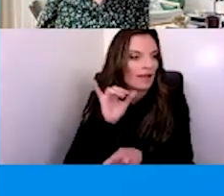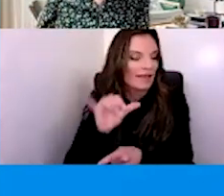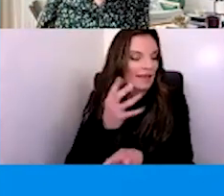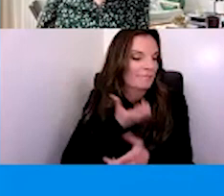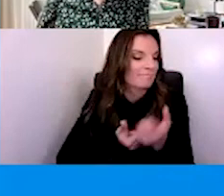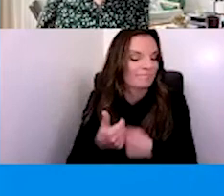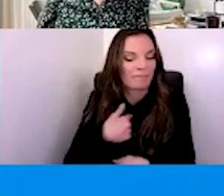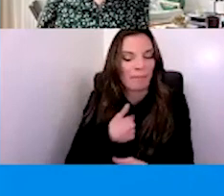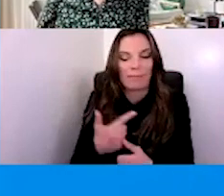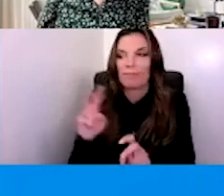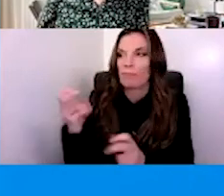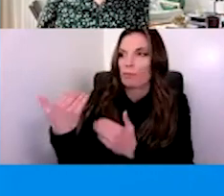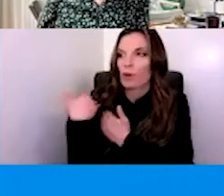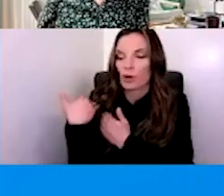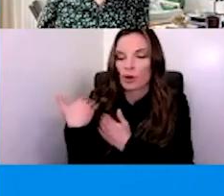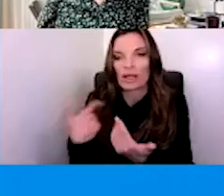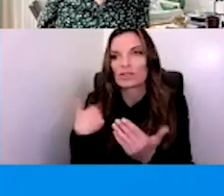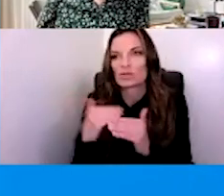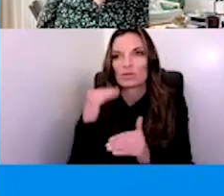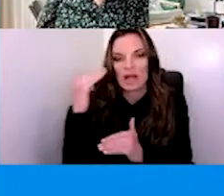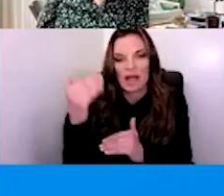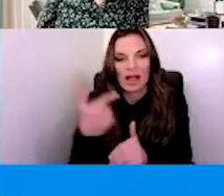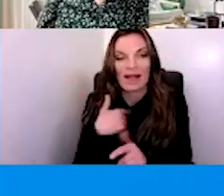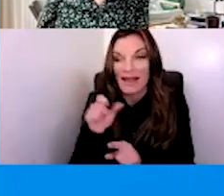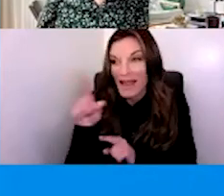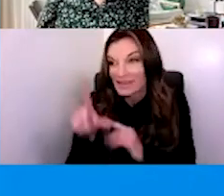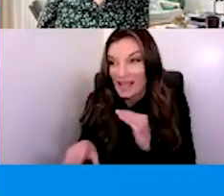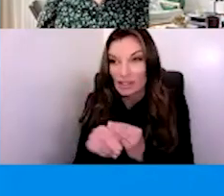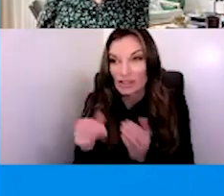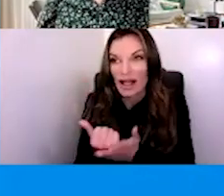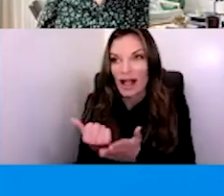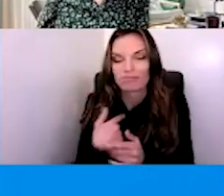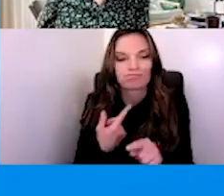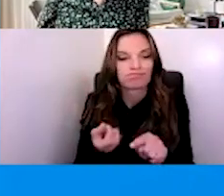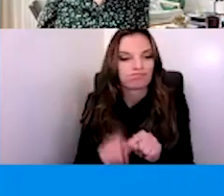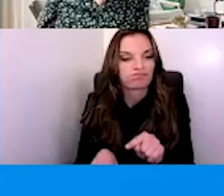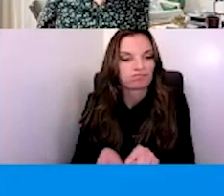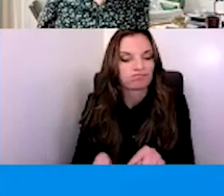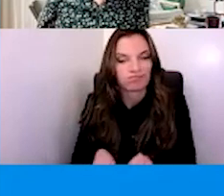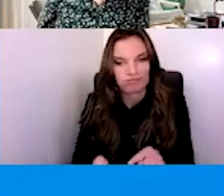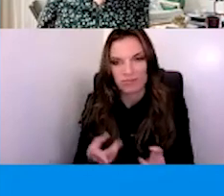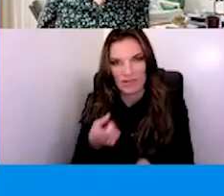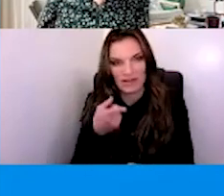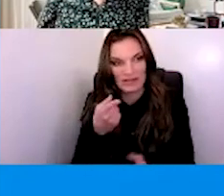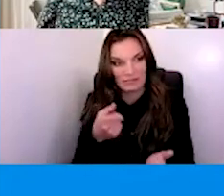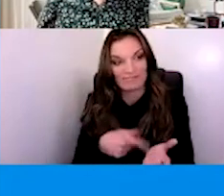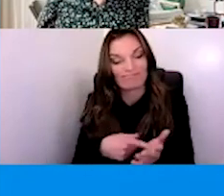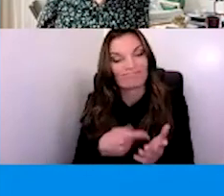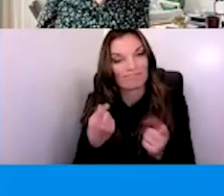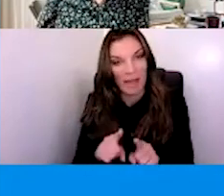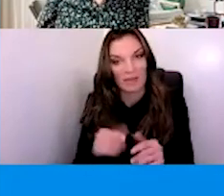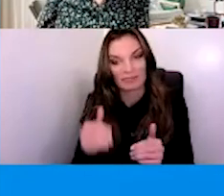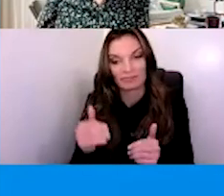a burden on our society and that we shouldn't ask for extra help that we need. So sometimes this will come up that people